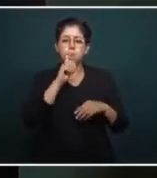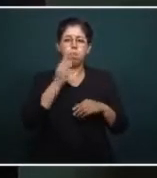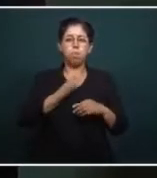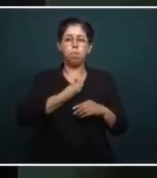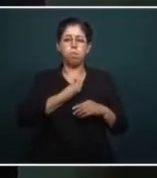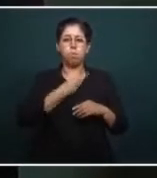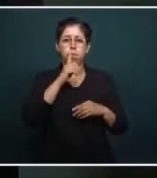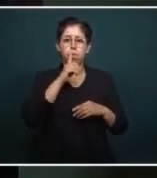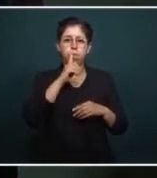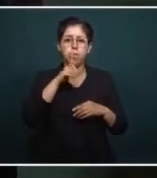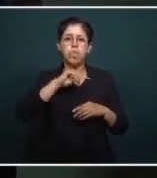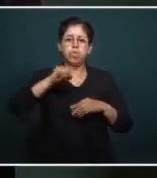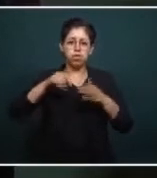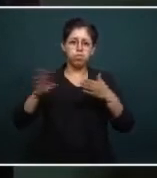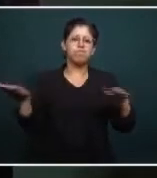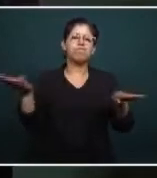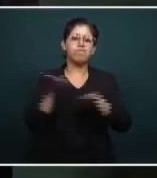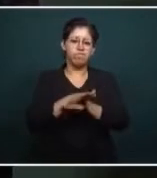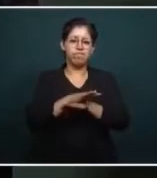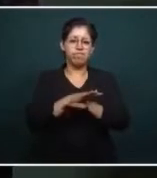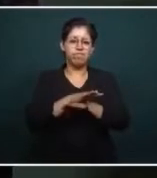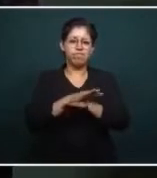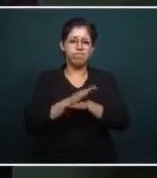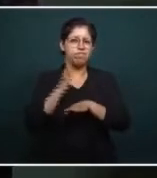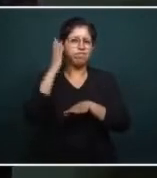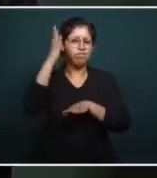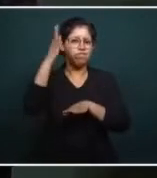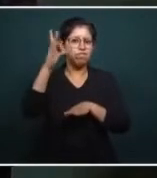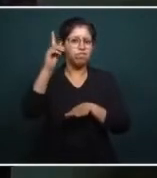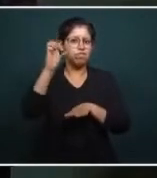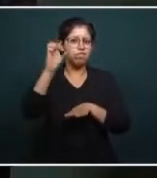even been notified.